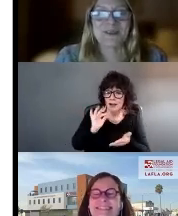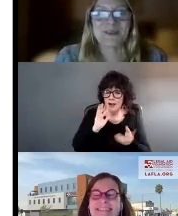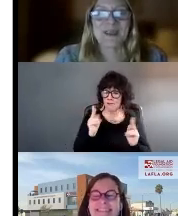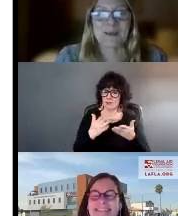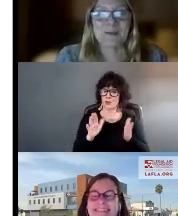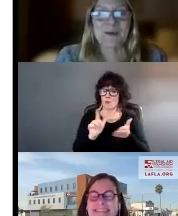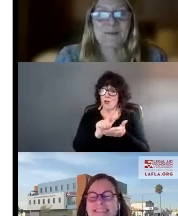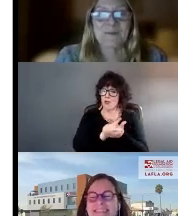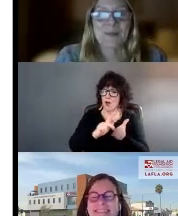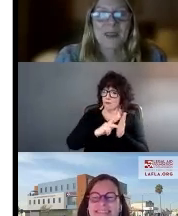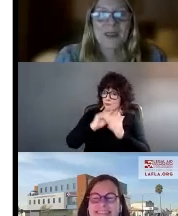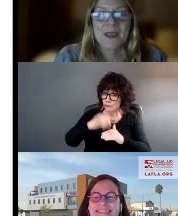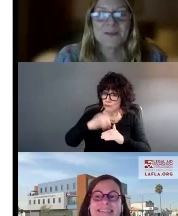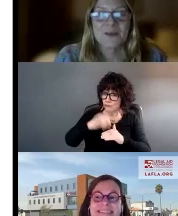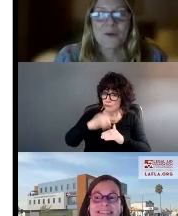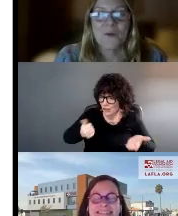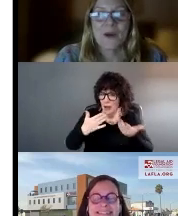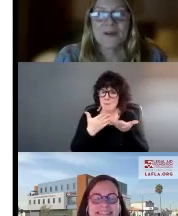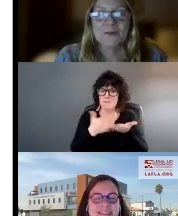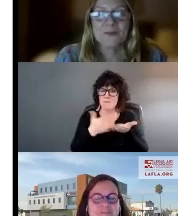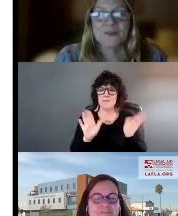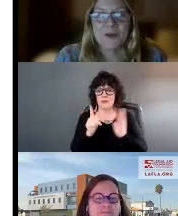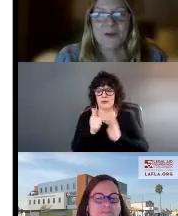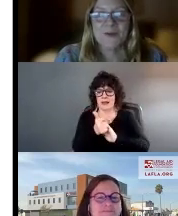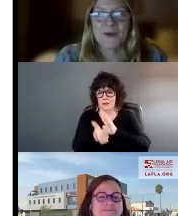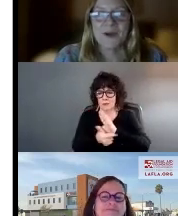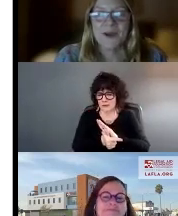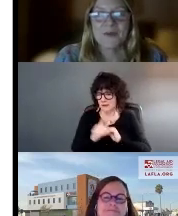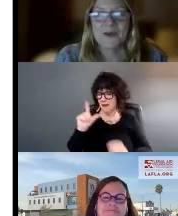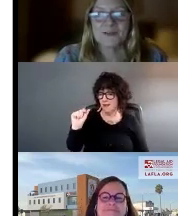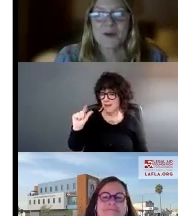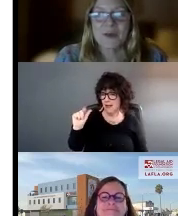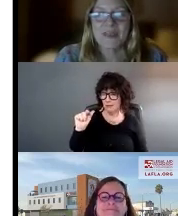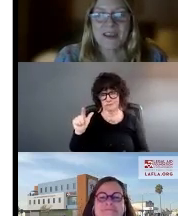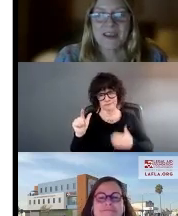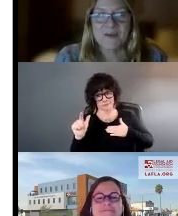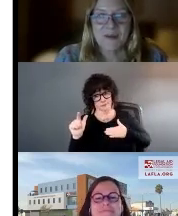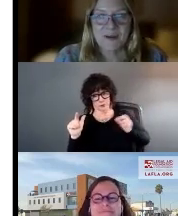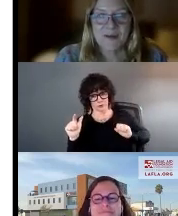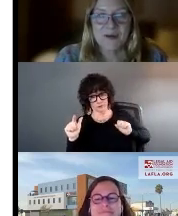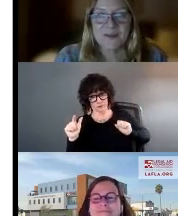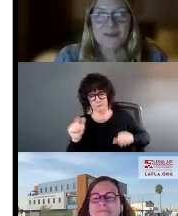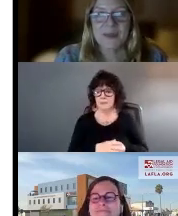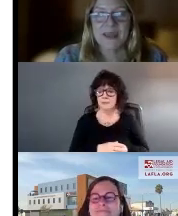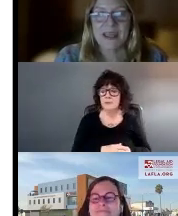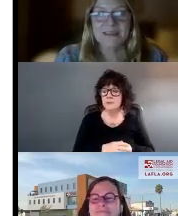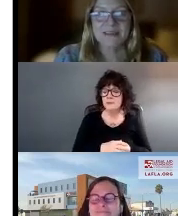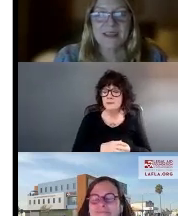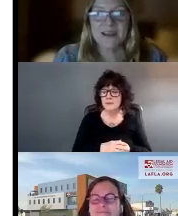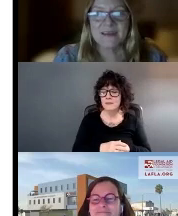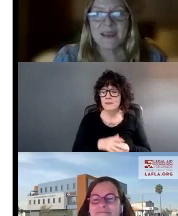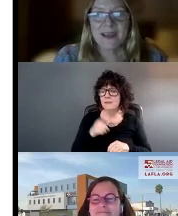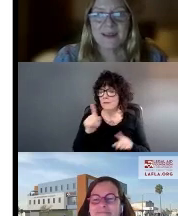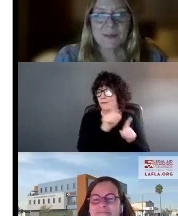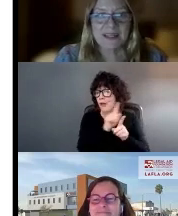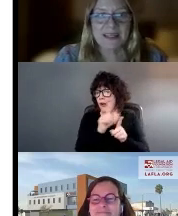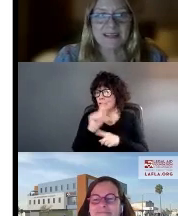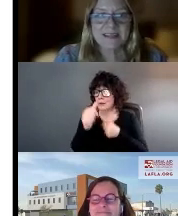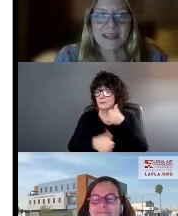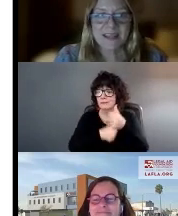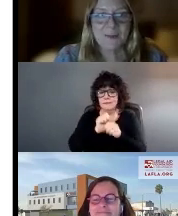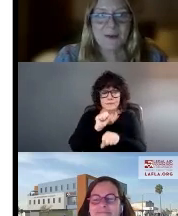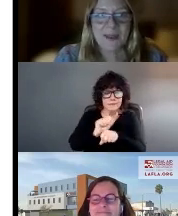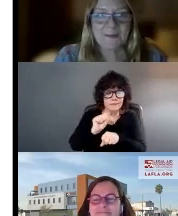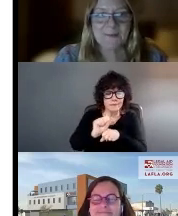Judge Judith Key. So welcome so much, Robyn. Thank you very much for being here tonight, and